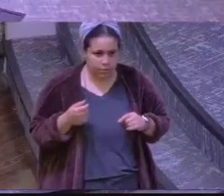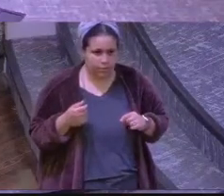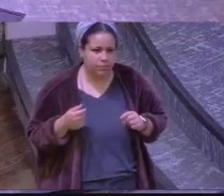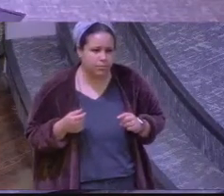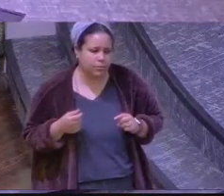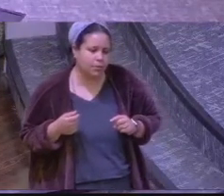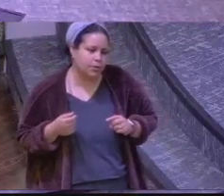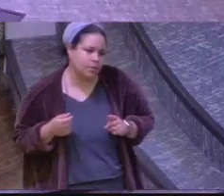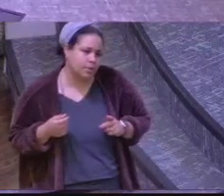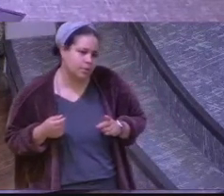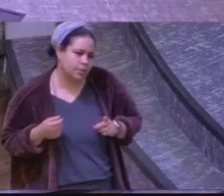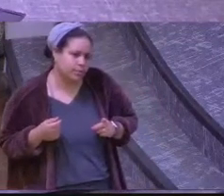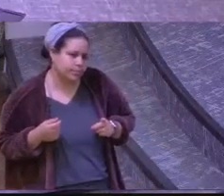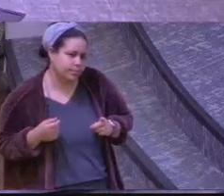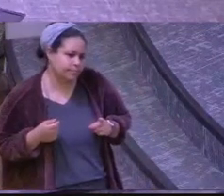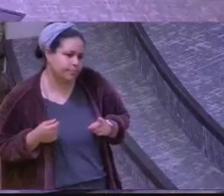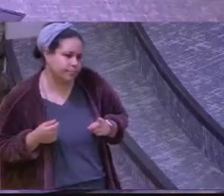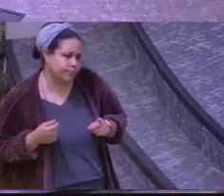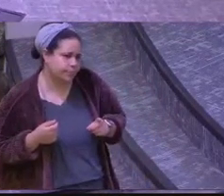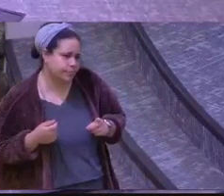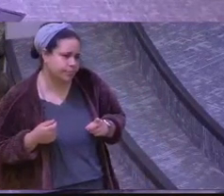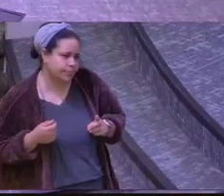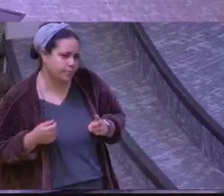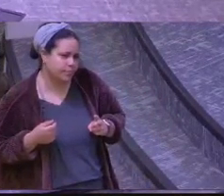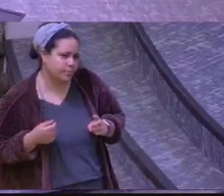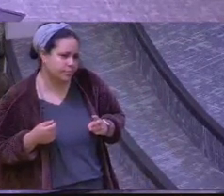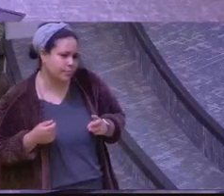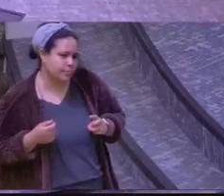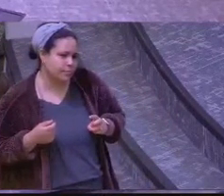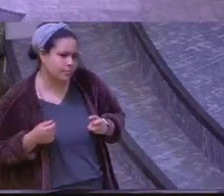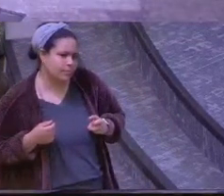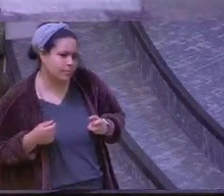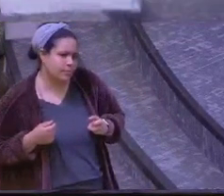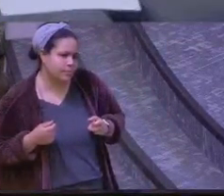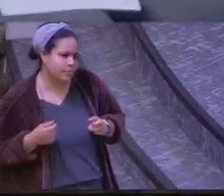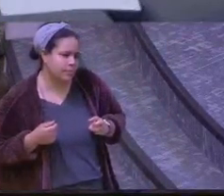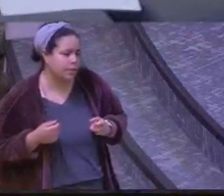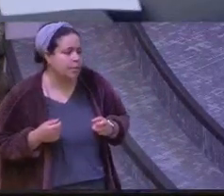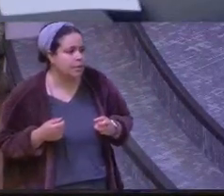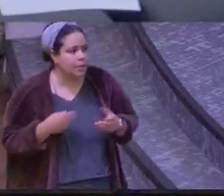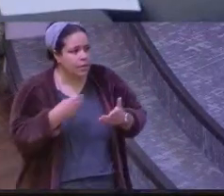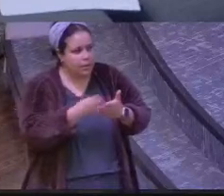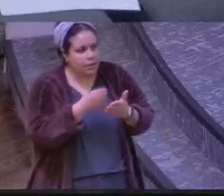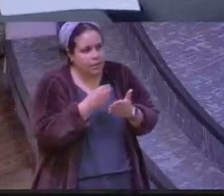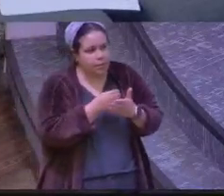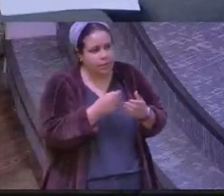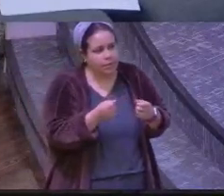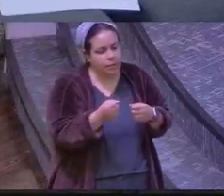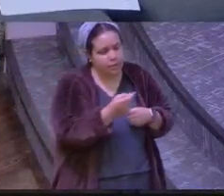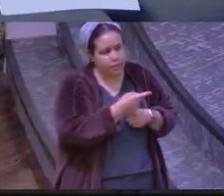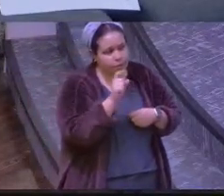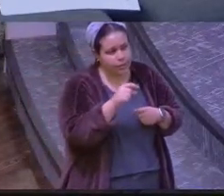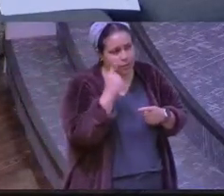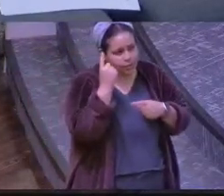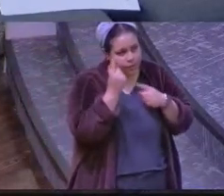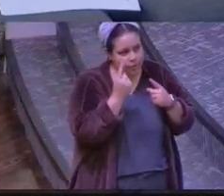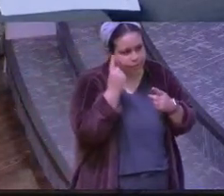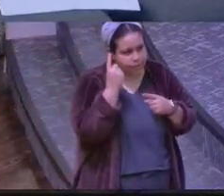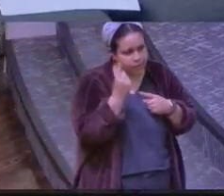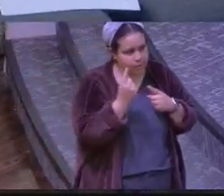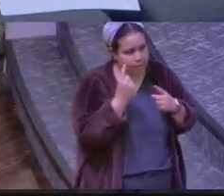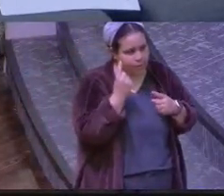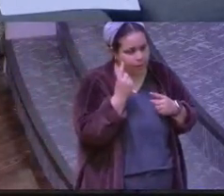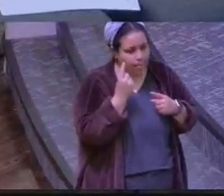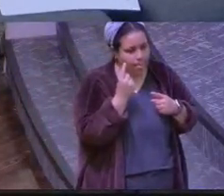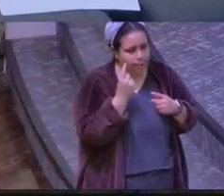Right now, Ms. Davis, there's no money in there for deferred maintenance for next year, but that's something we need to consider. We put it, y'all